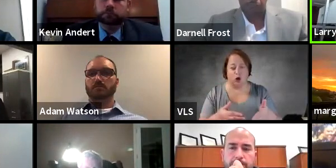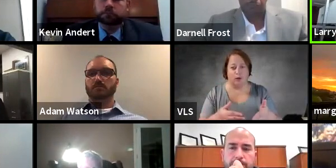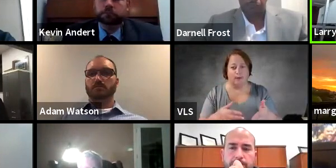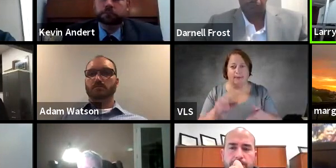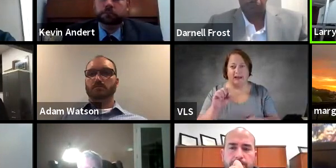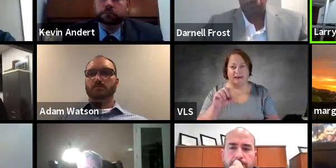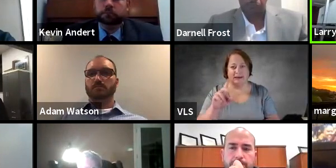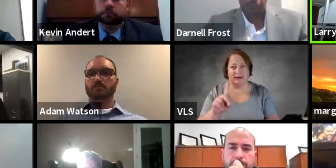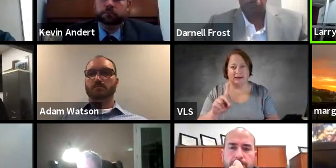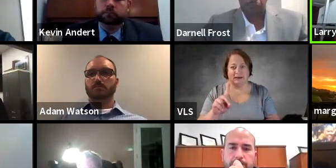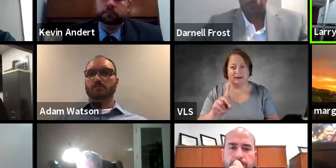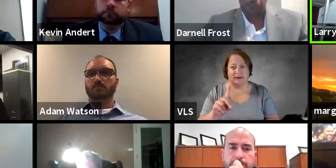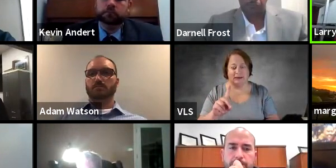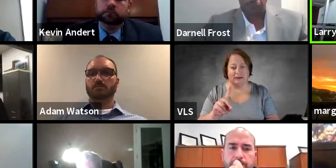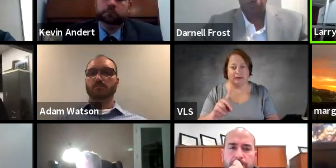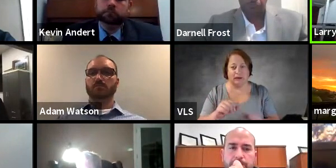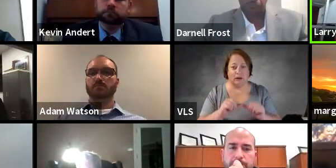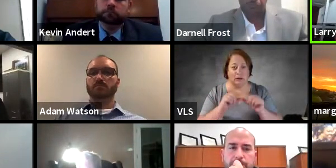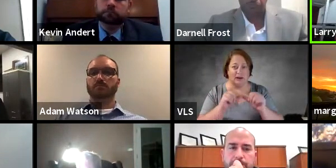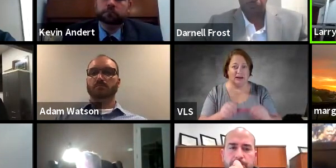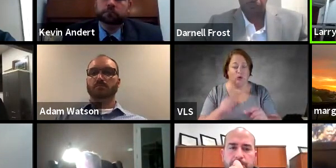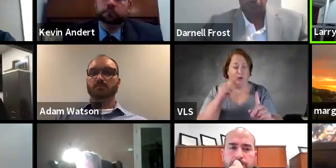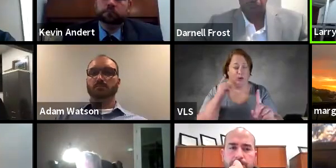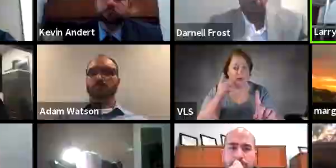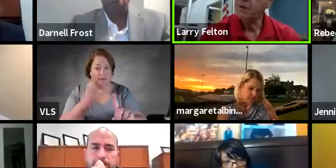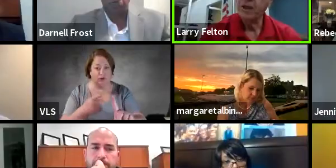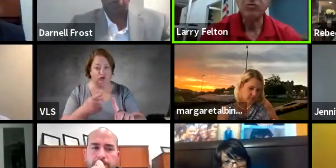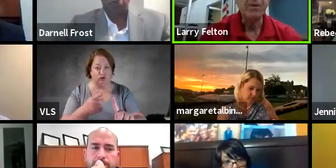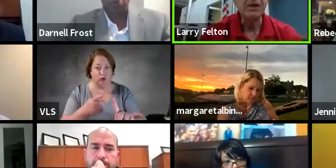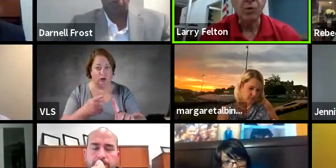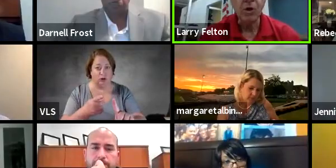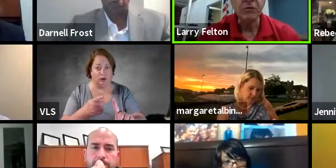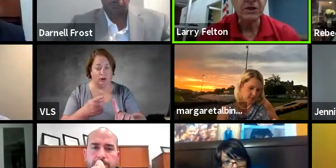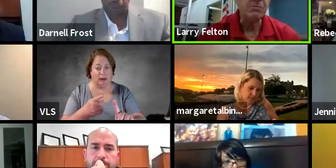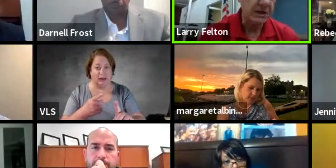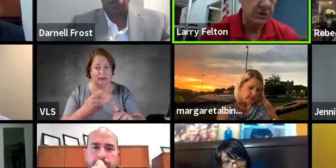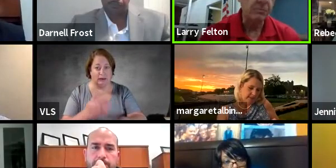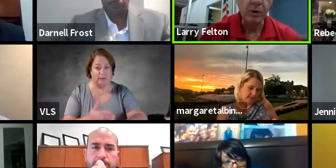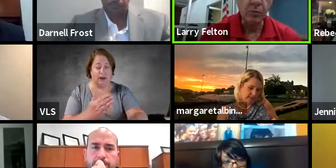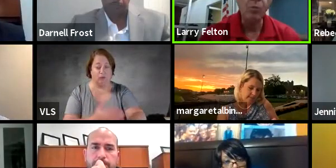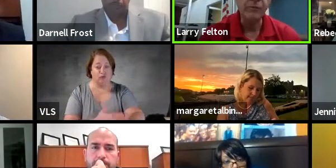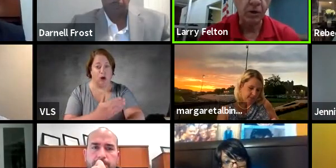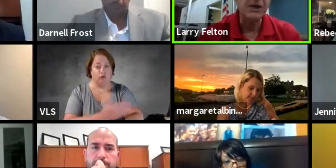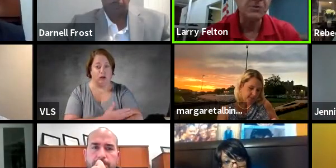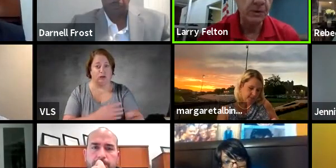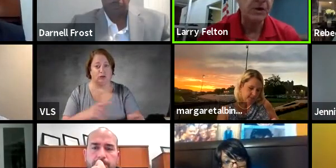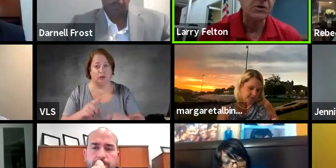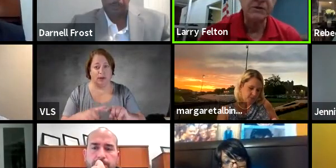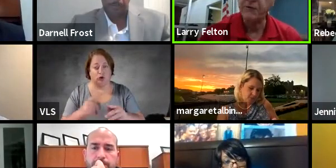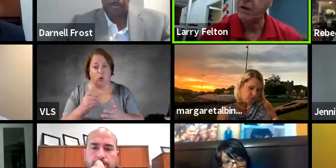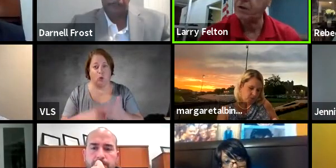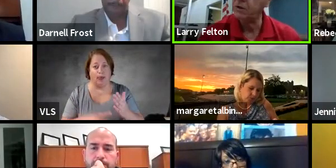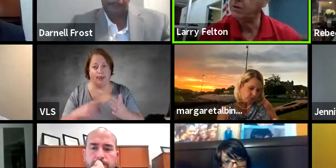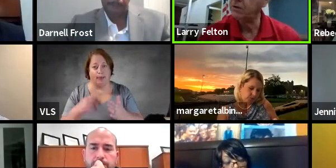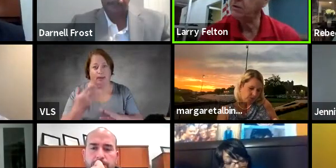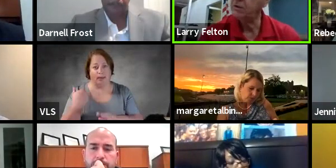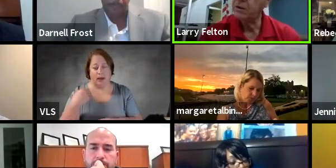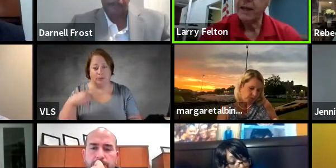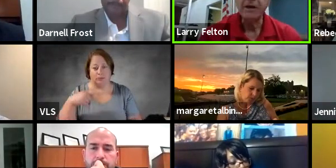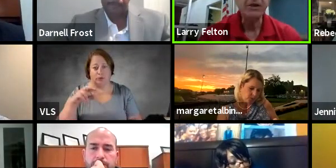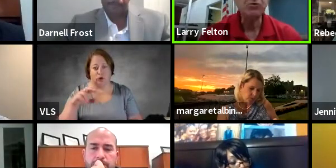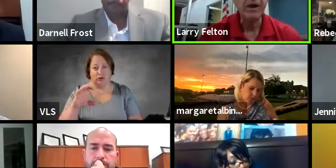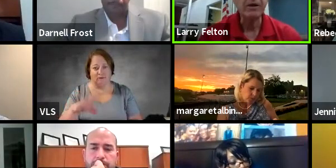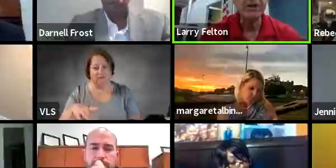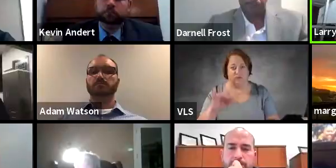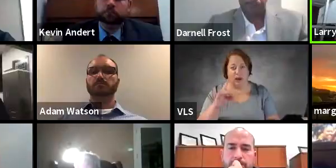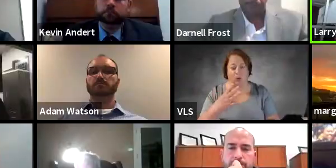SSD continuing its mission, is it making progress based upon what the last PRC found,